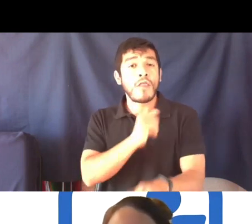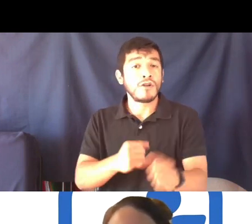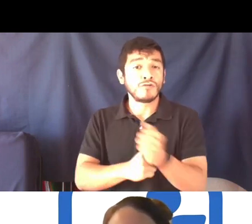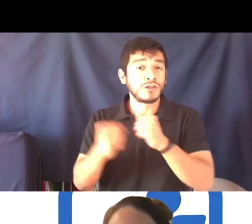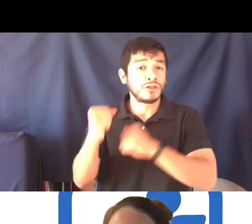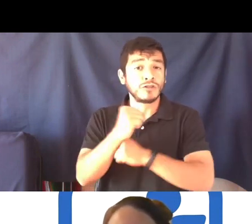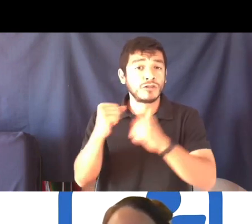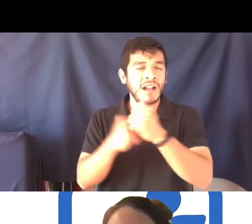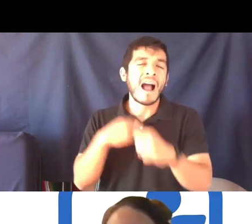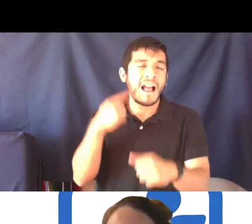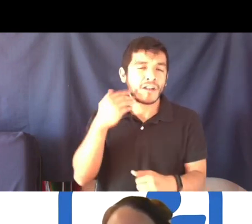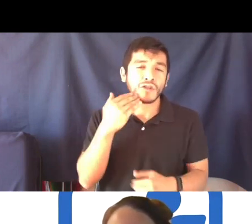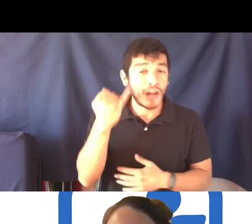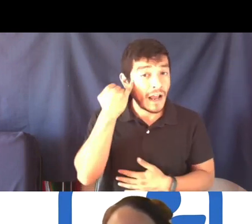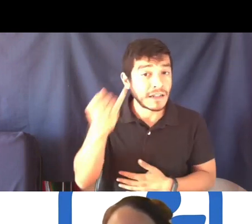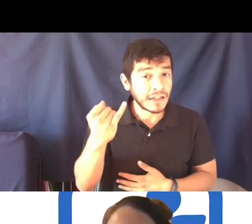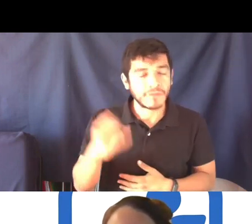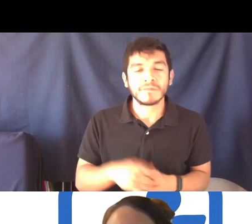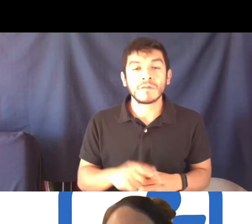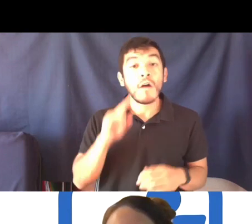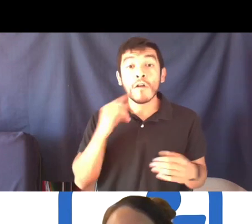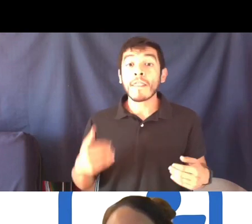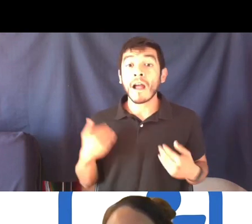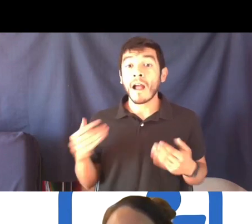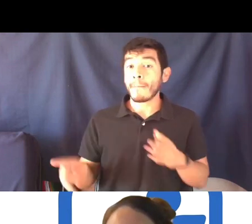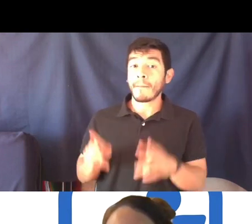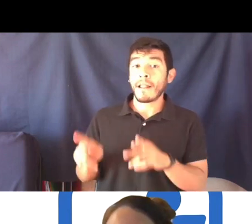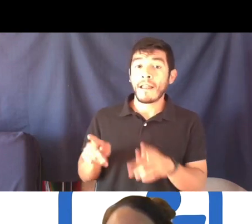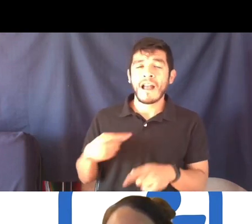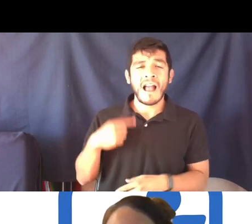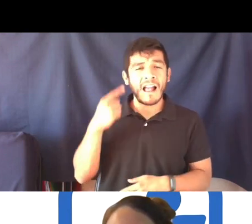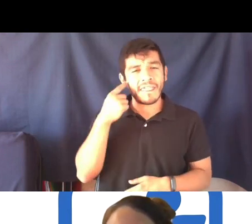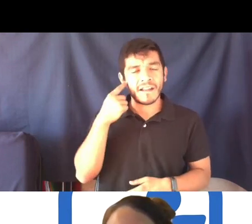good practice. For the young people, I think I would really